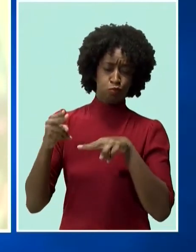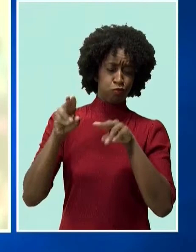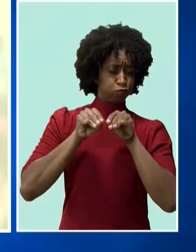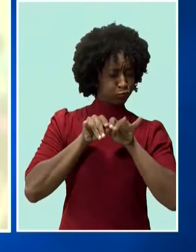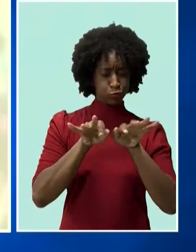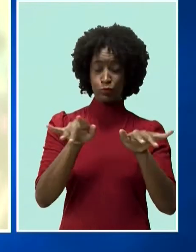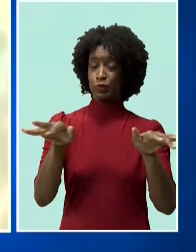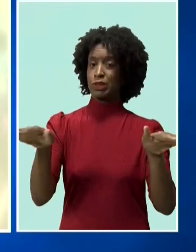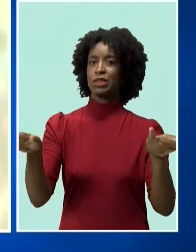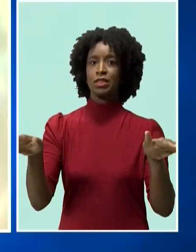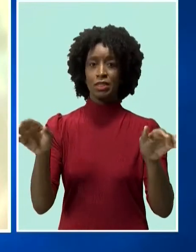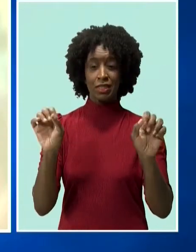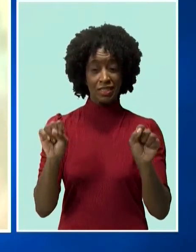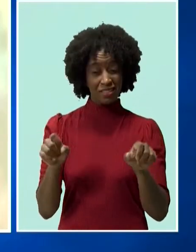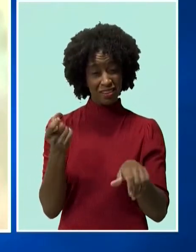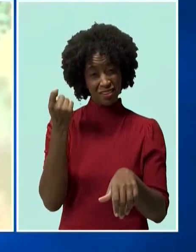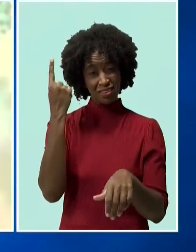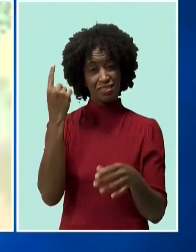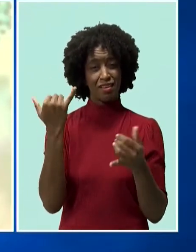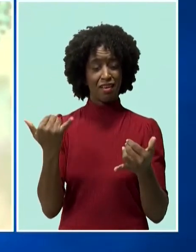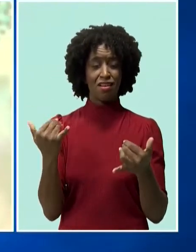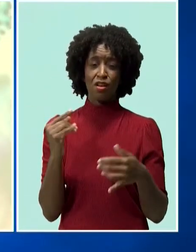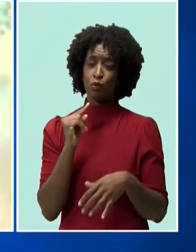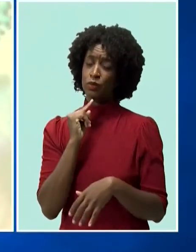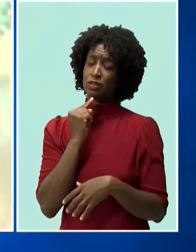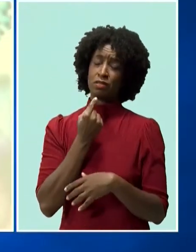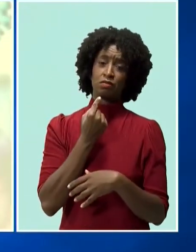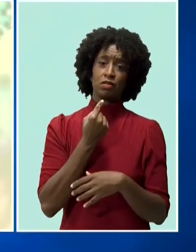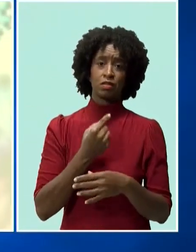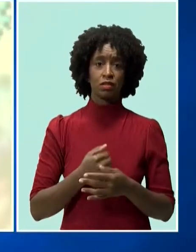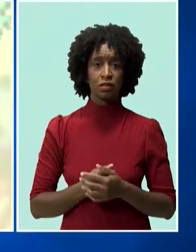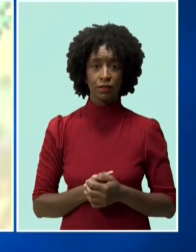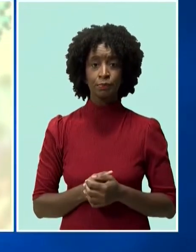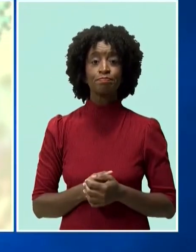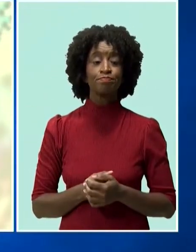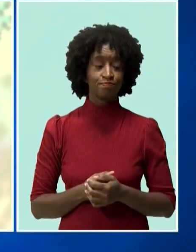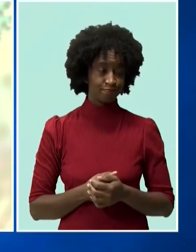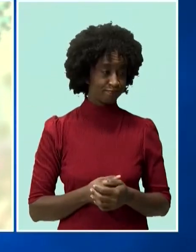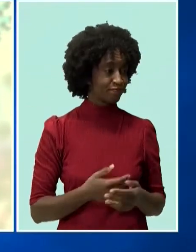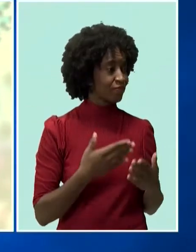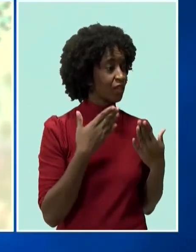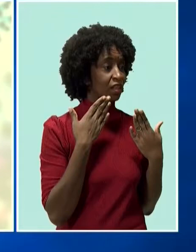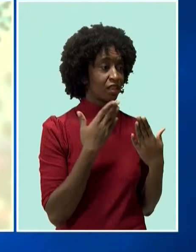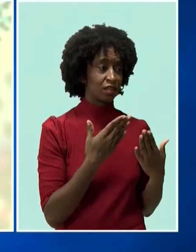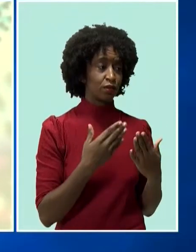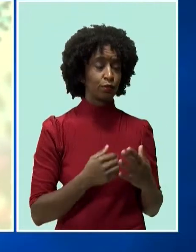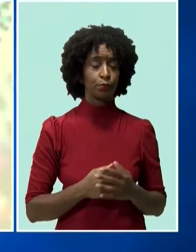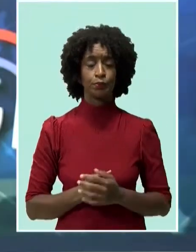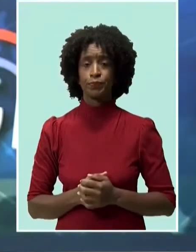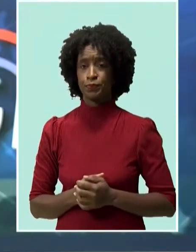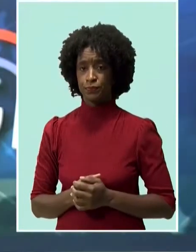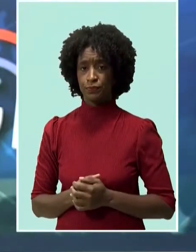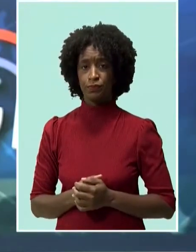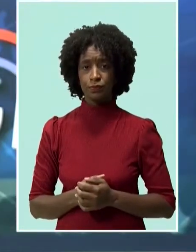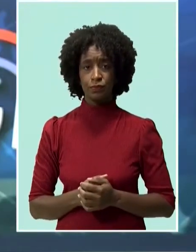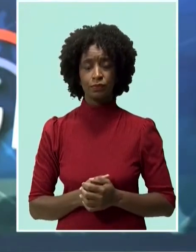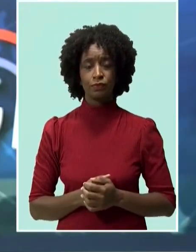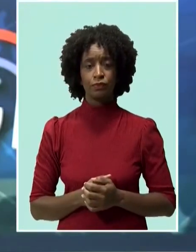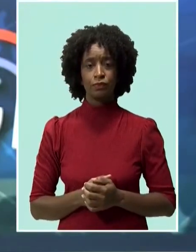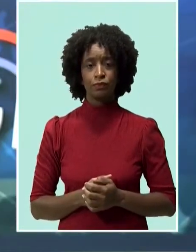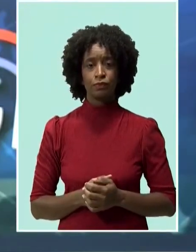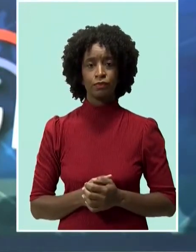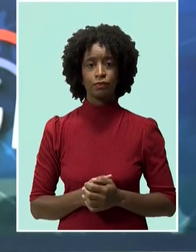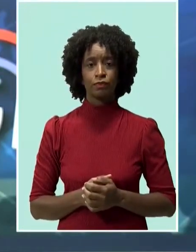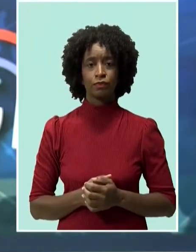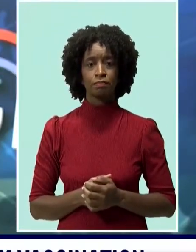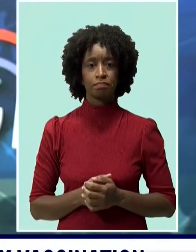truly grasp the serious challenges we are facing. Back to you, Lisa. Thanks, Shane, for that comprehensive breakdown. Well, the